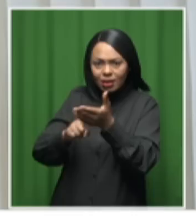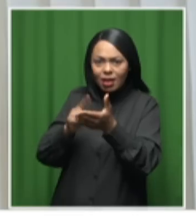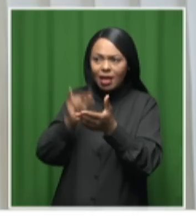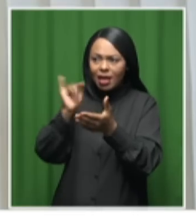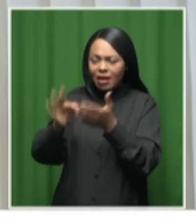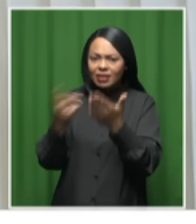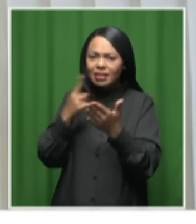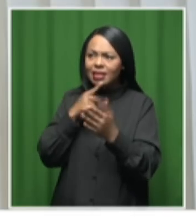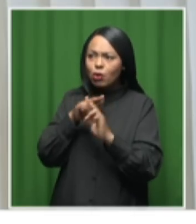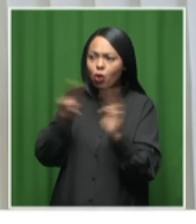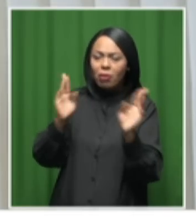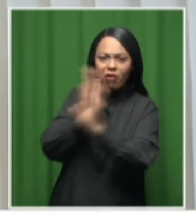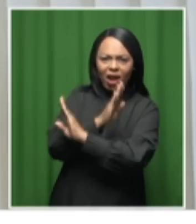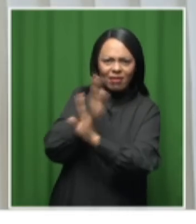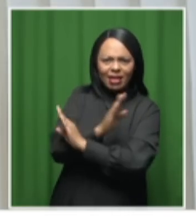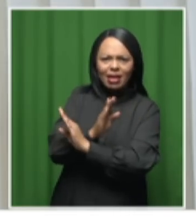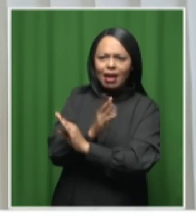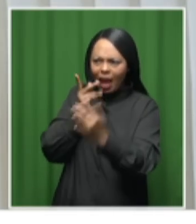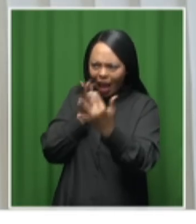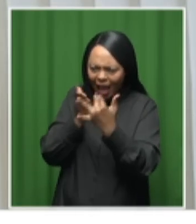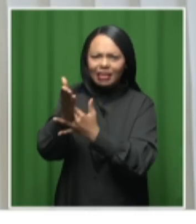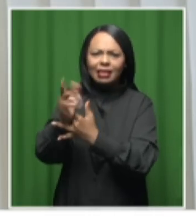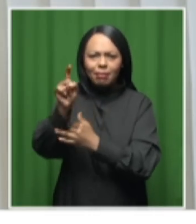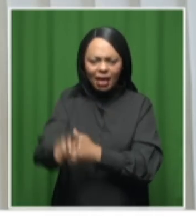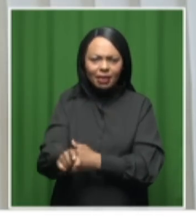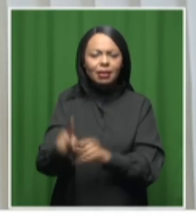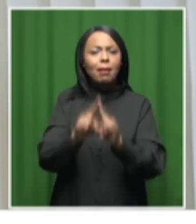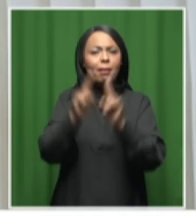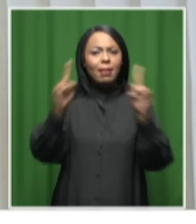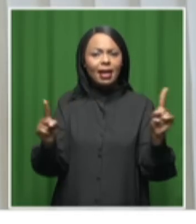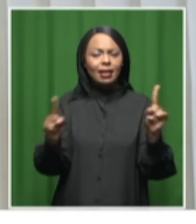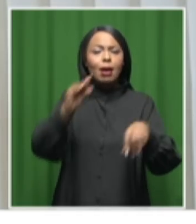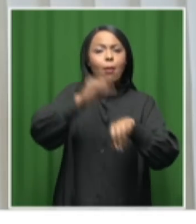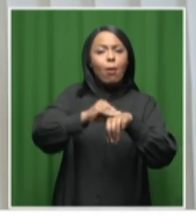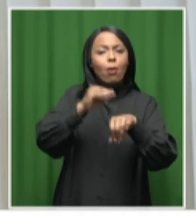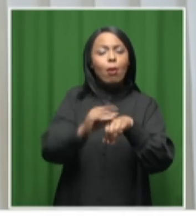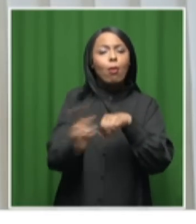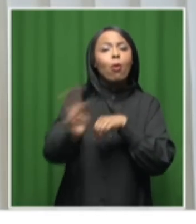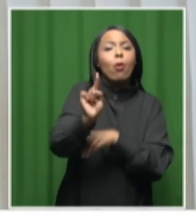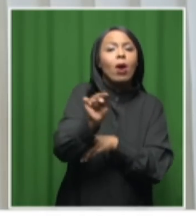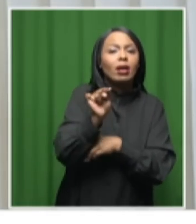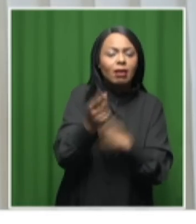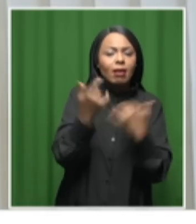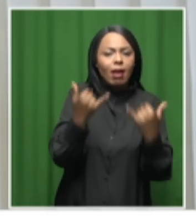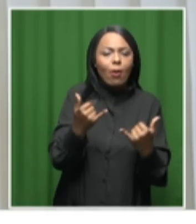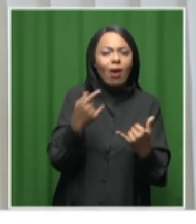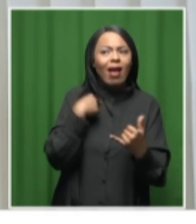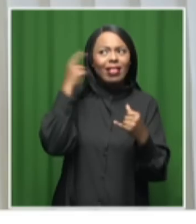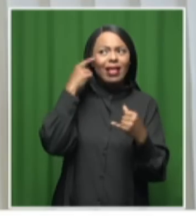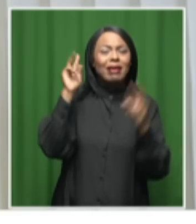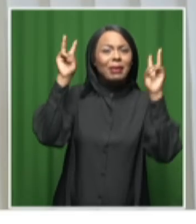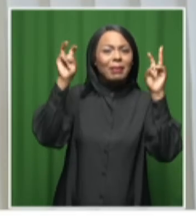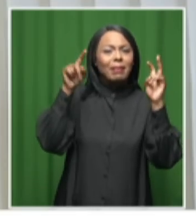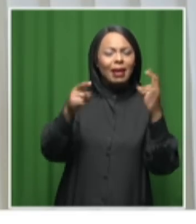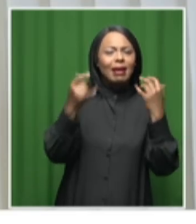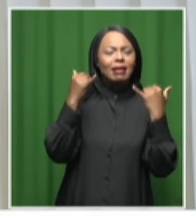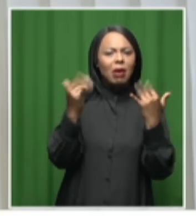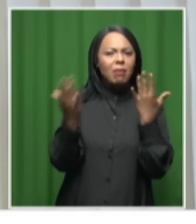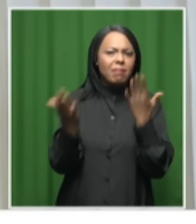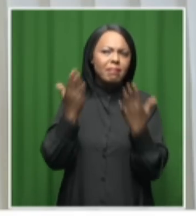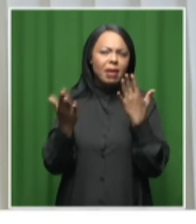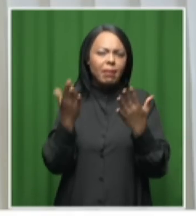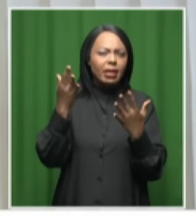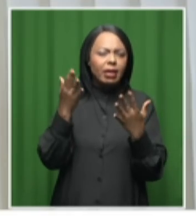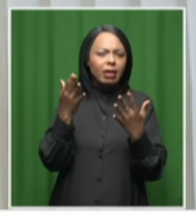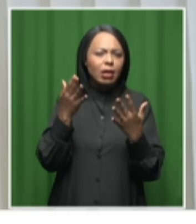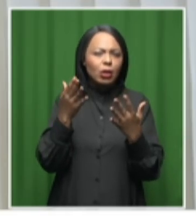classified as being private. However, where there's a problem in which I think this particular matter must sort of decide